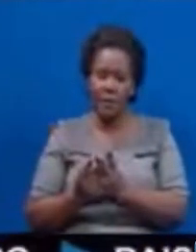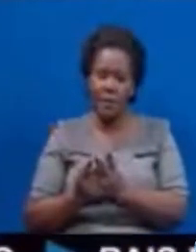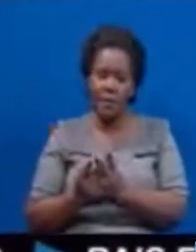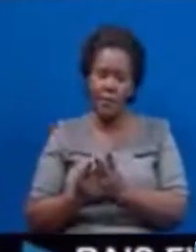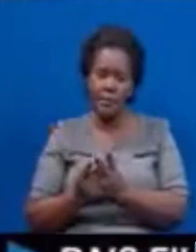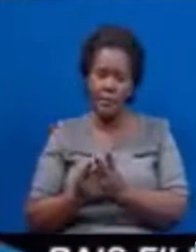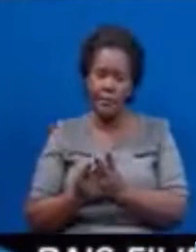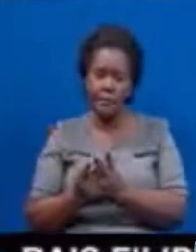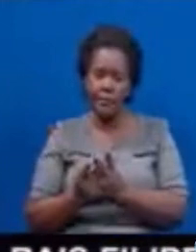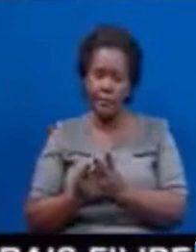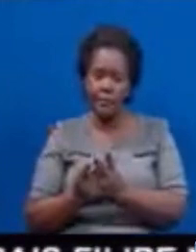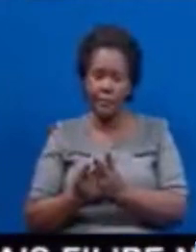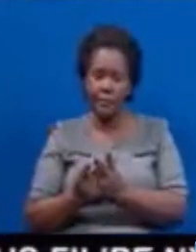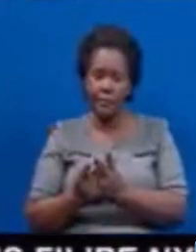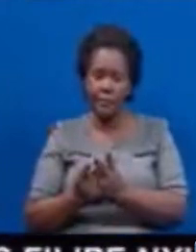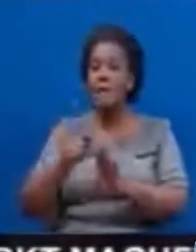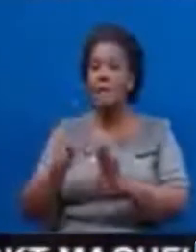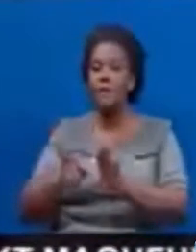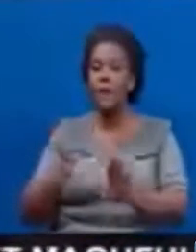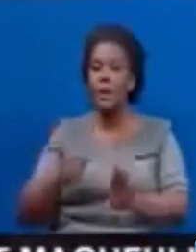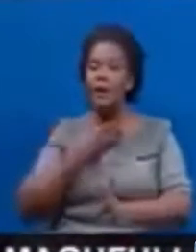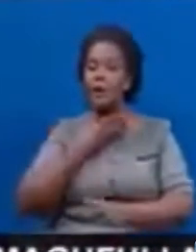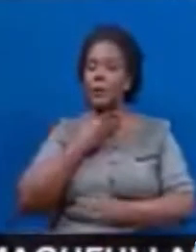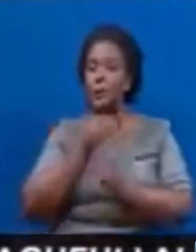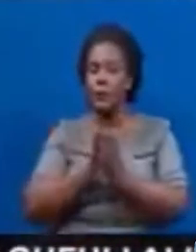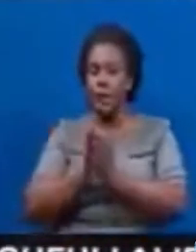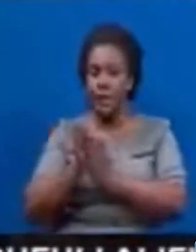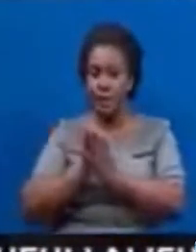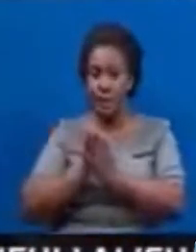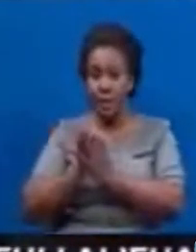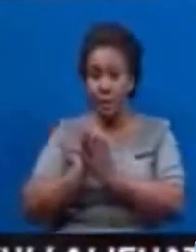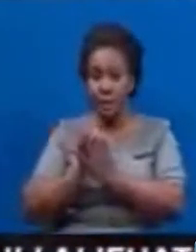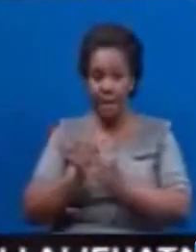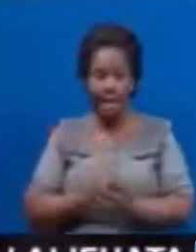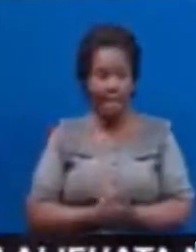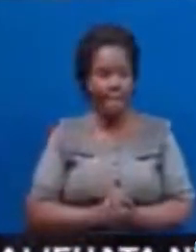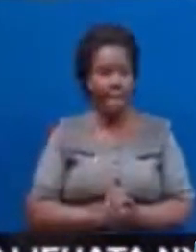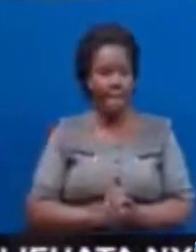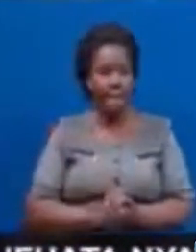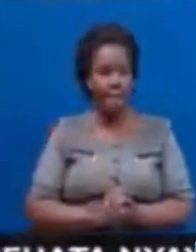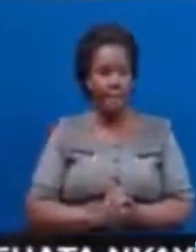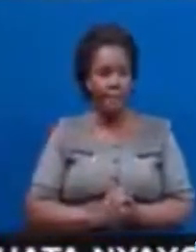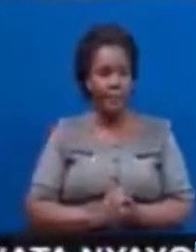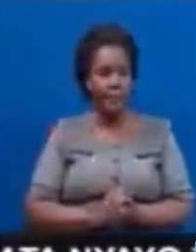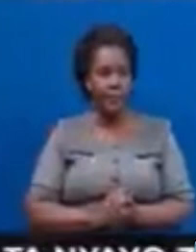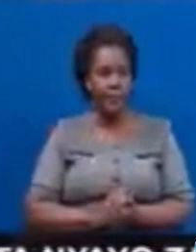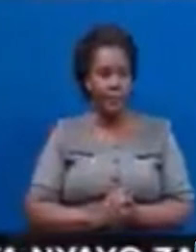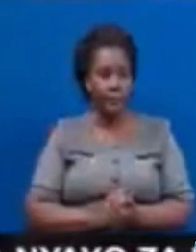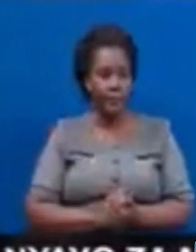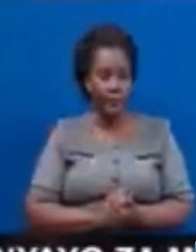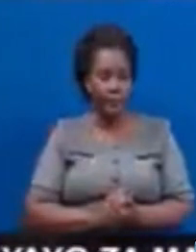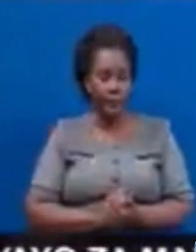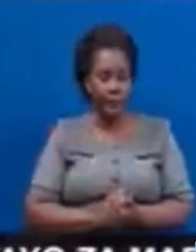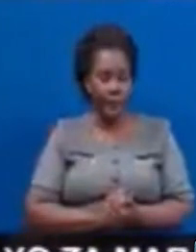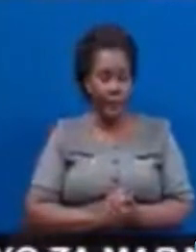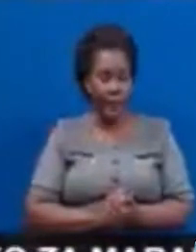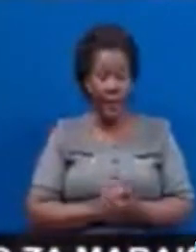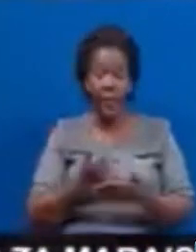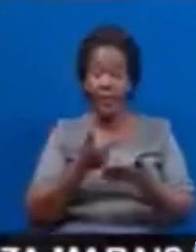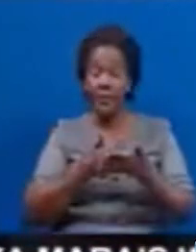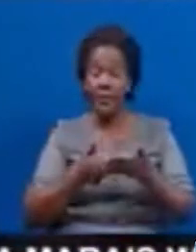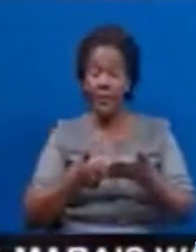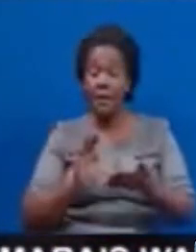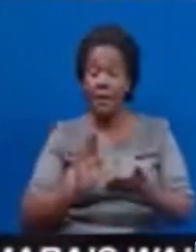will create the Africa we want. May his work be venerated in every village as an example of worthy of